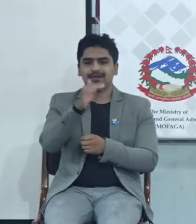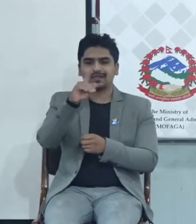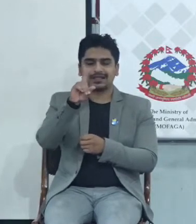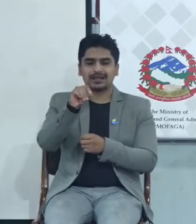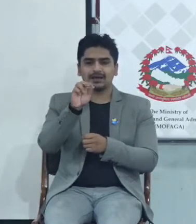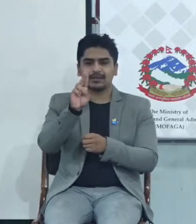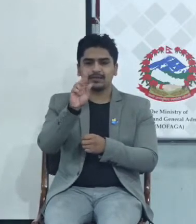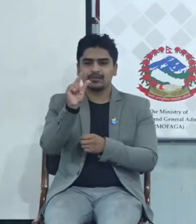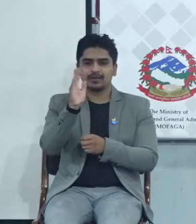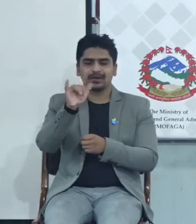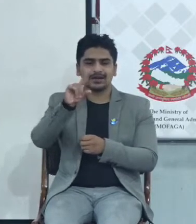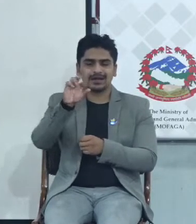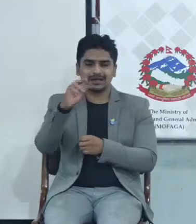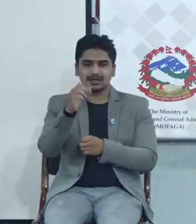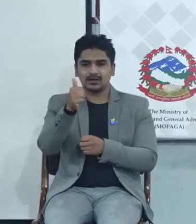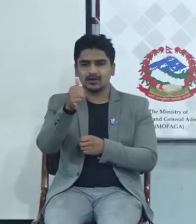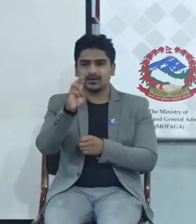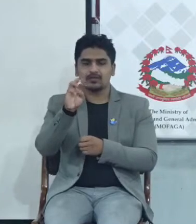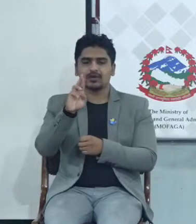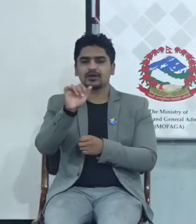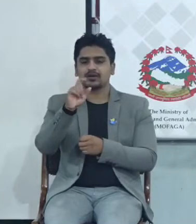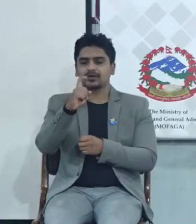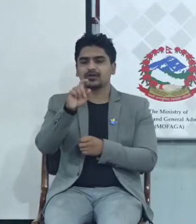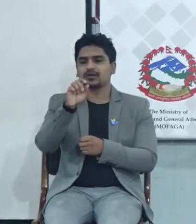Dadel Dhura. She is deputy mayor.